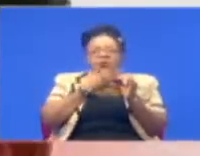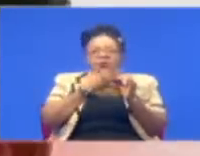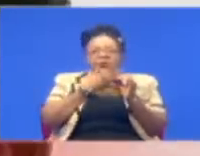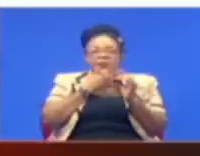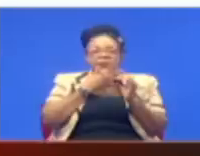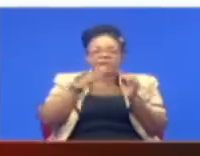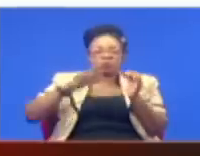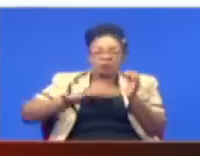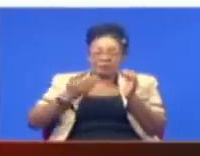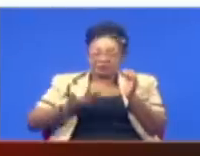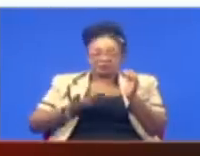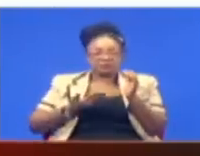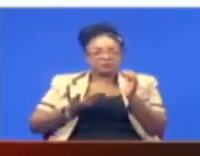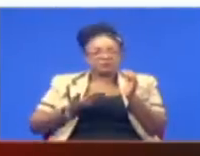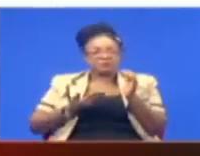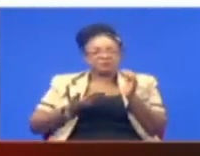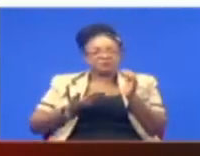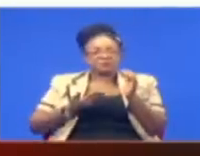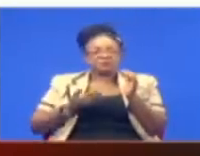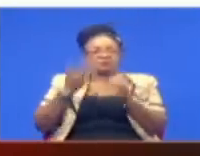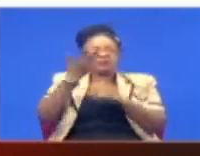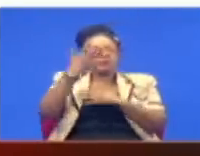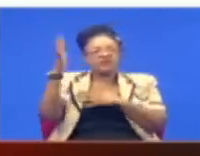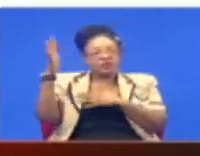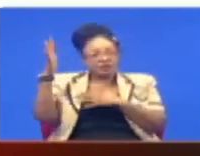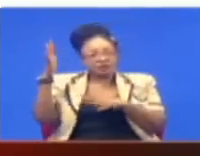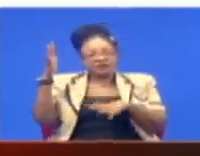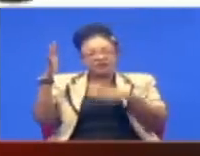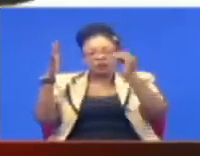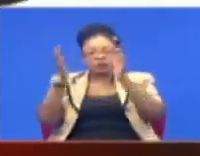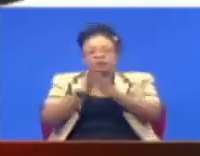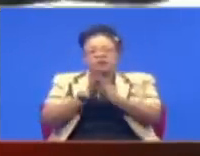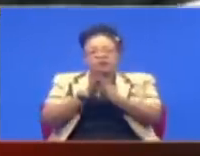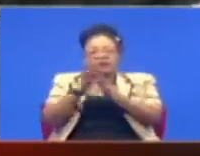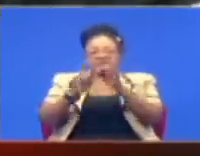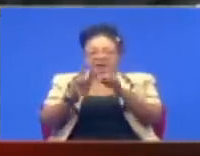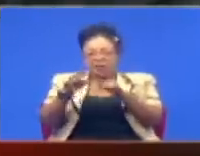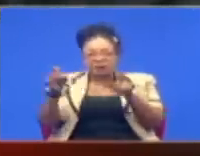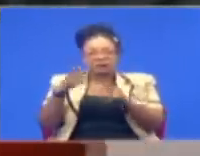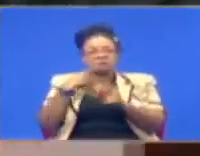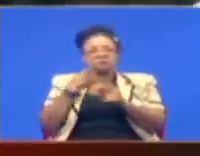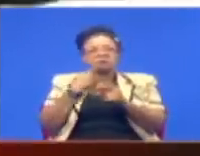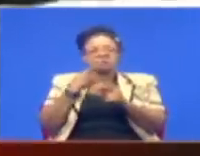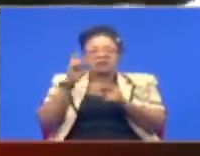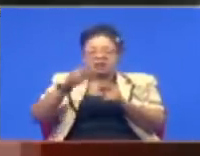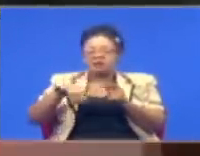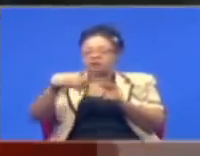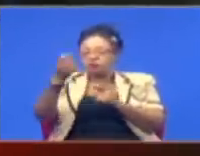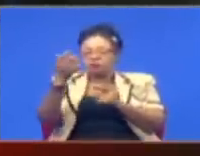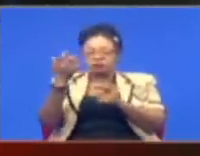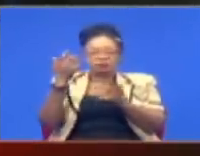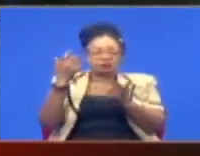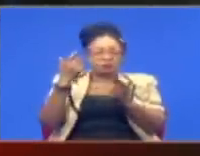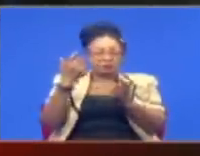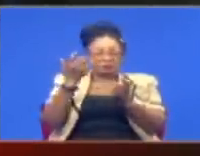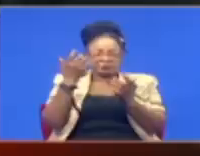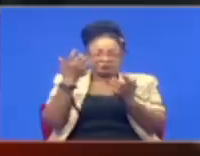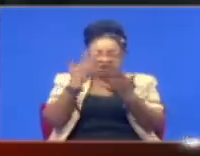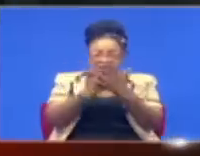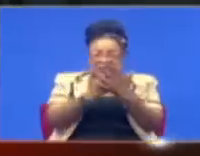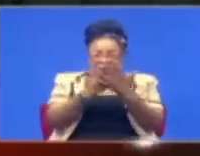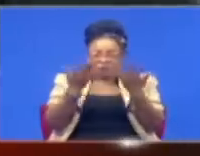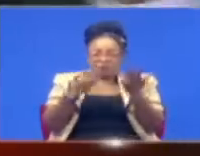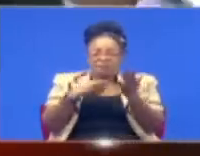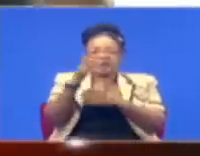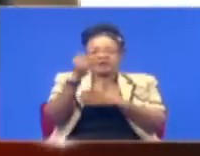is in the forest, she's found with firewood, and she's told she has to go to jail or pay 50,000 shillings.